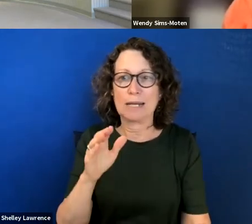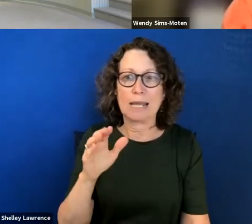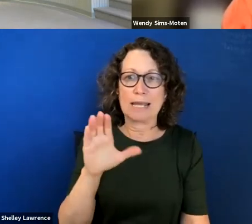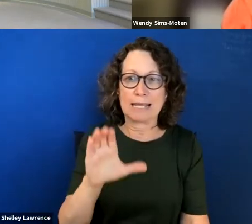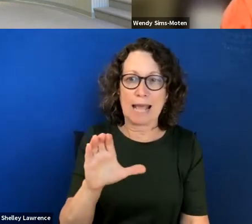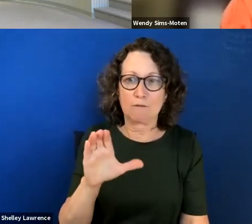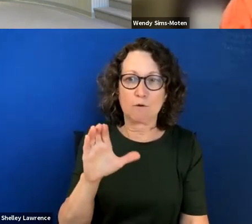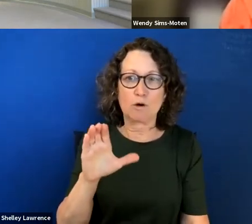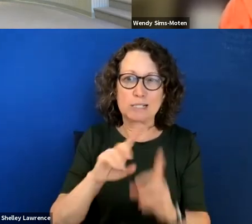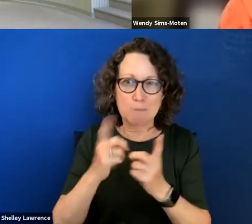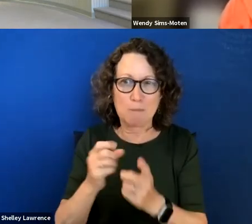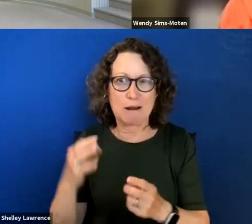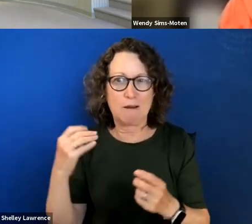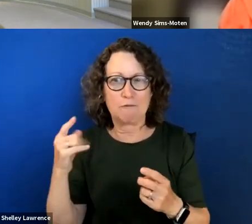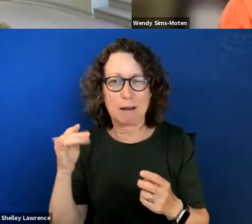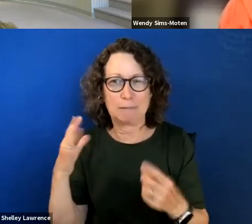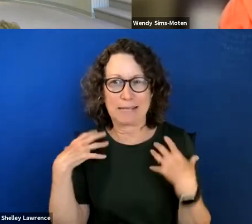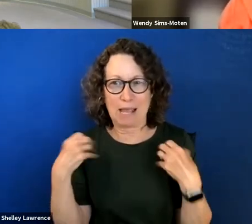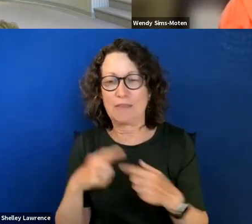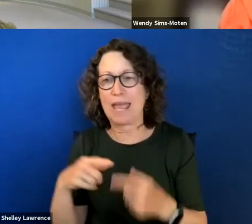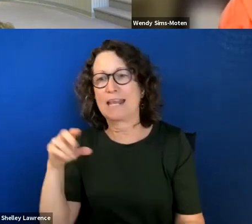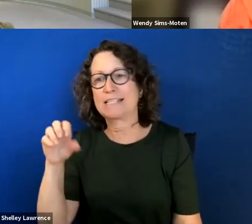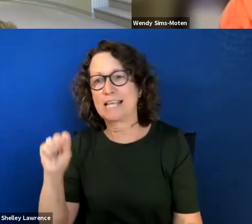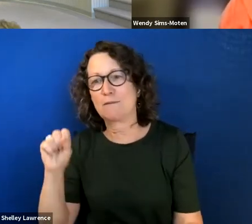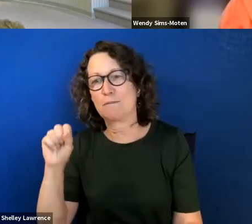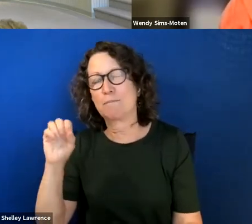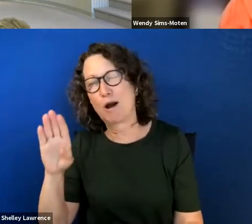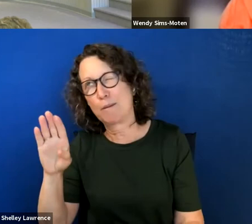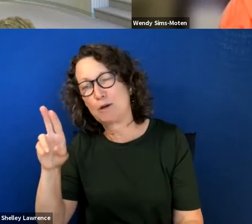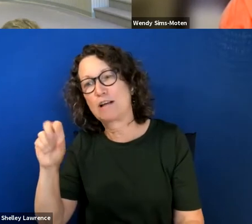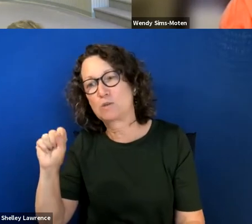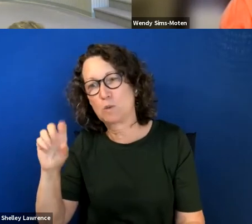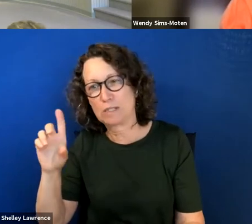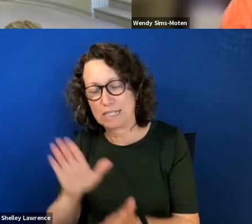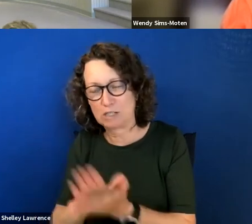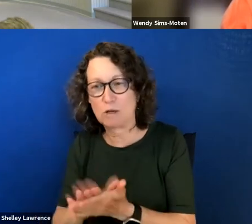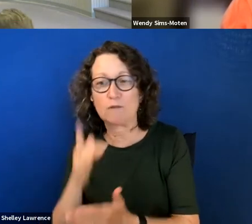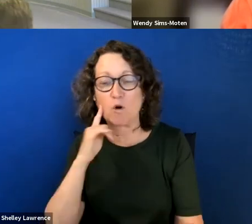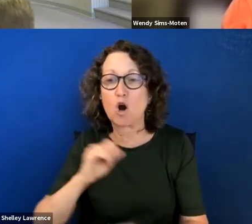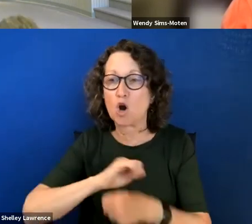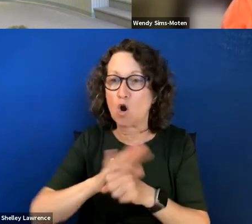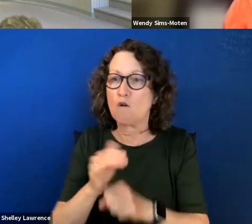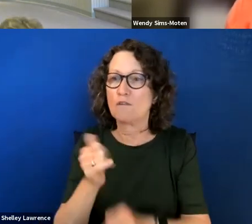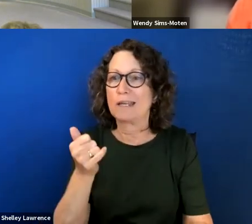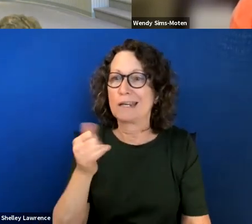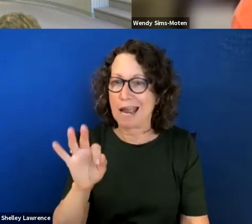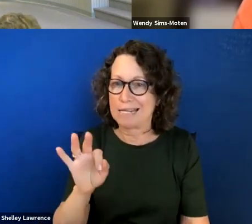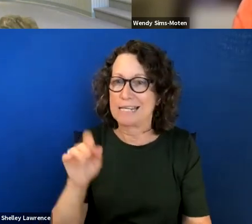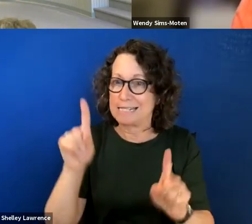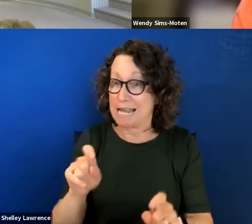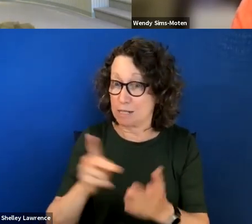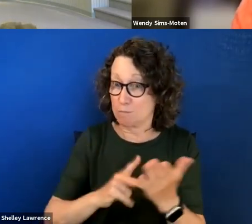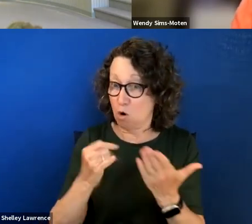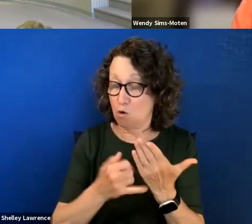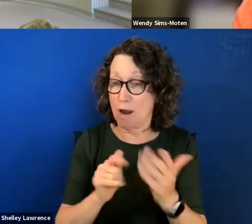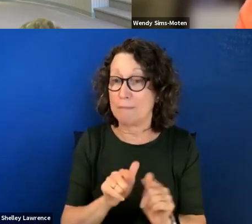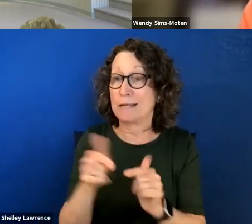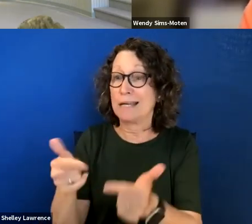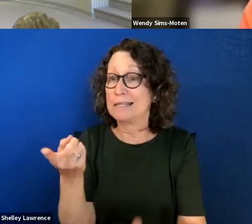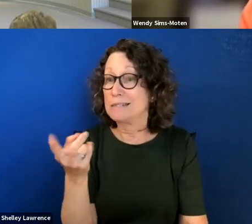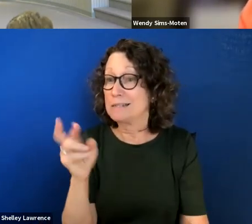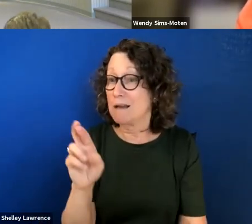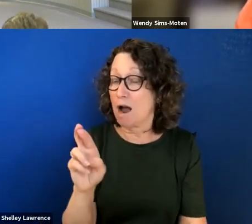Department of Public Health and the Santa Barbara Unified School District for the COVID-19 testing program. I will turn it over to